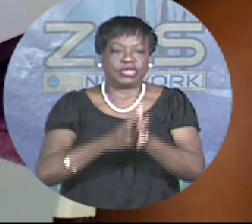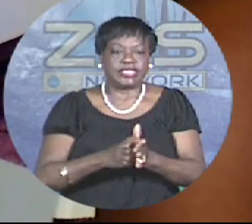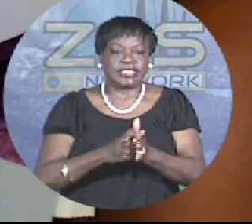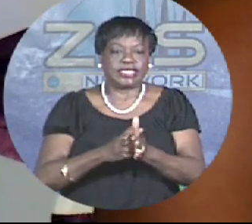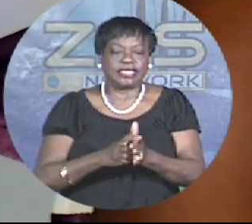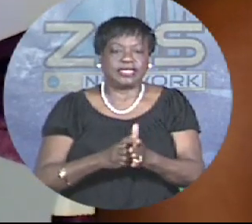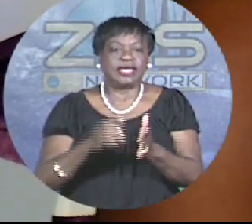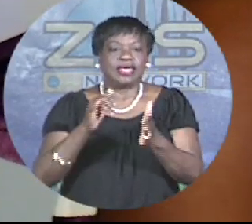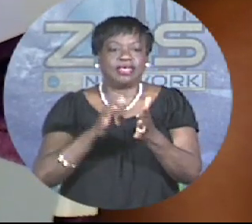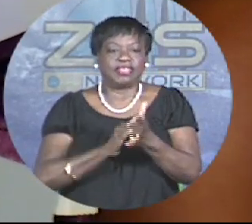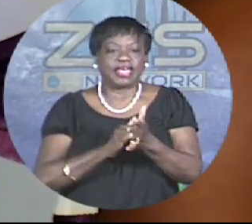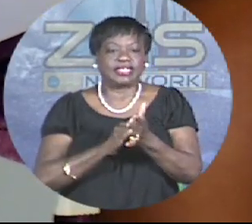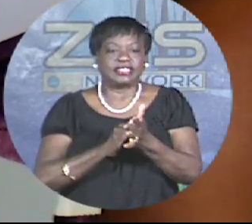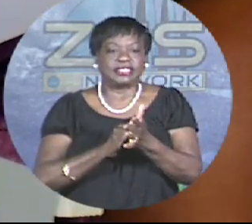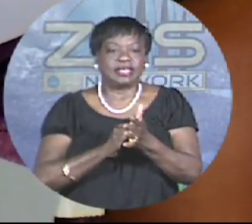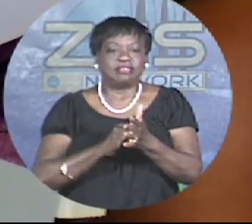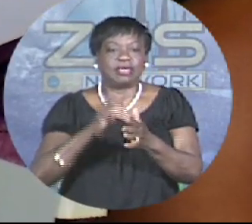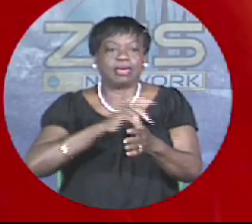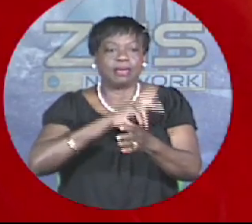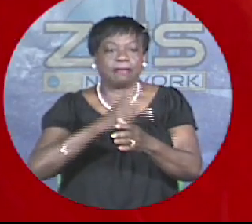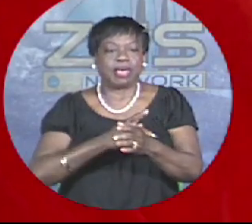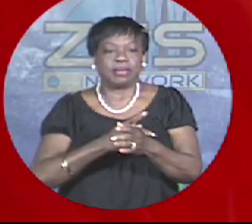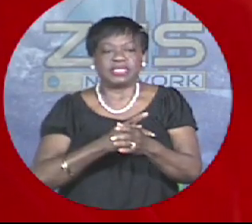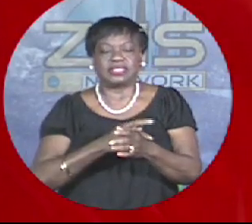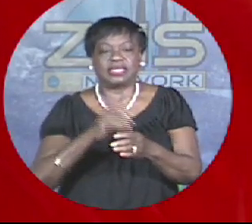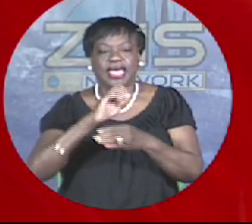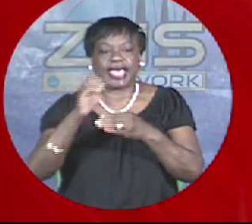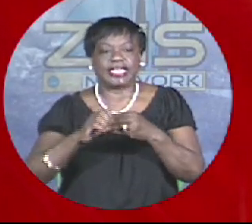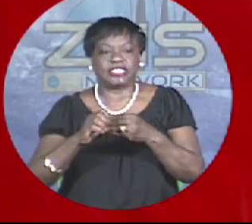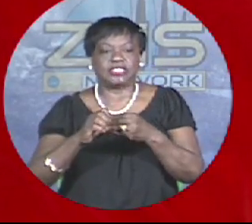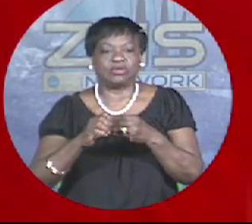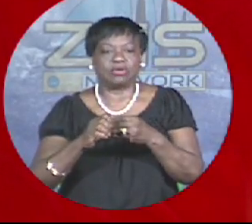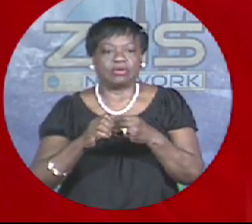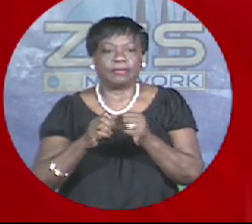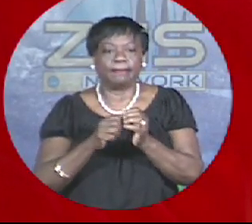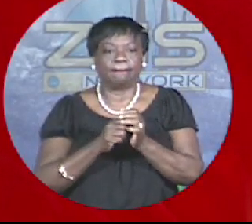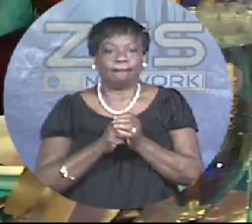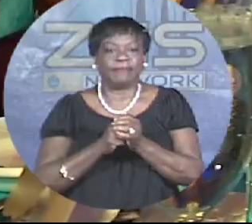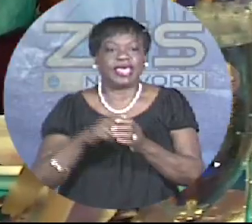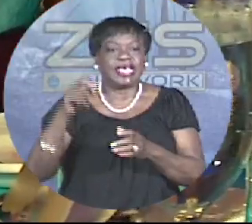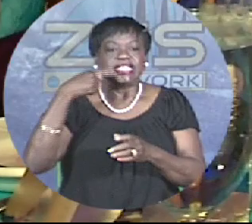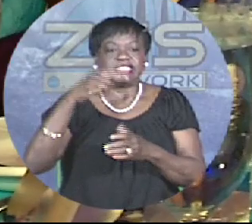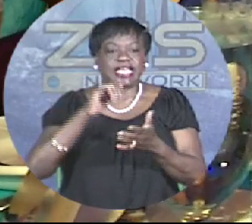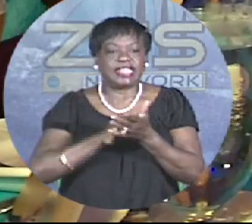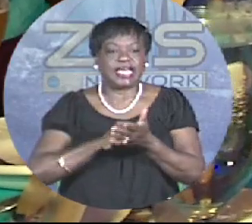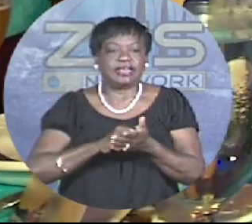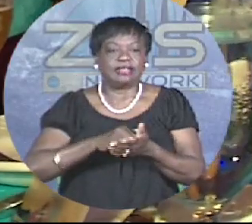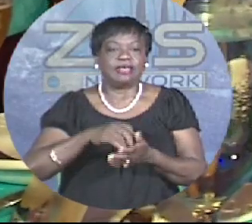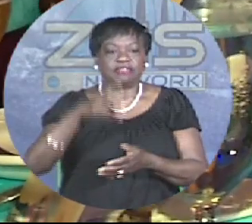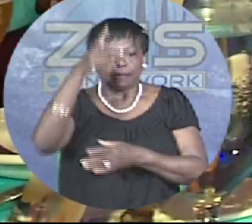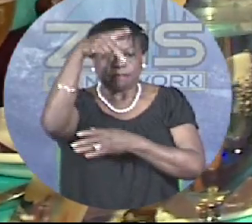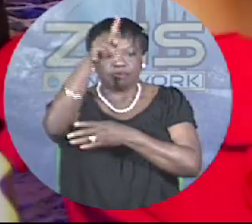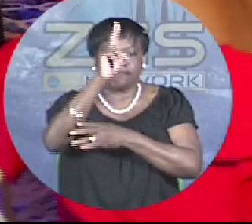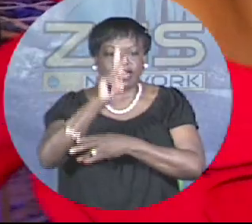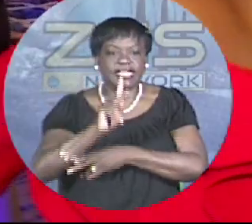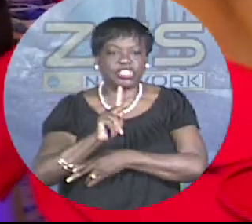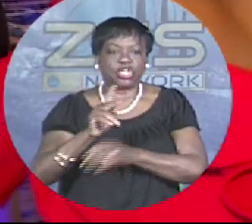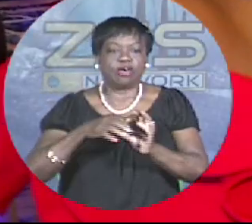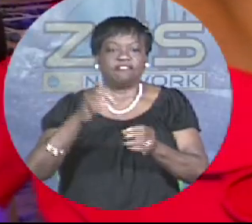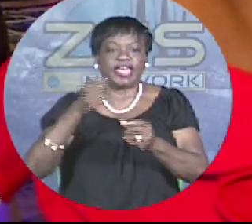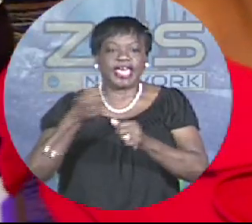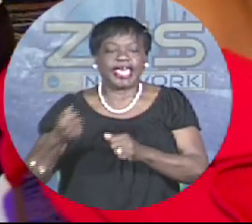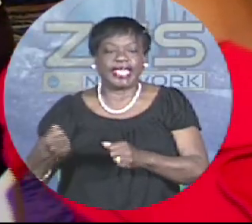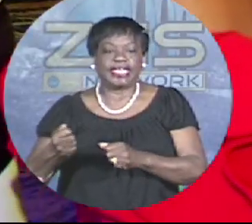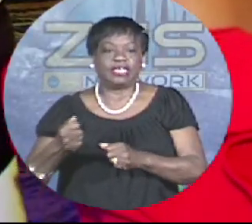corrupts those who view it as an end and not as a vehicle for a higher purpose. He noted that the privilege of any office must be tied to the